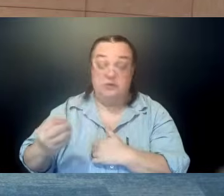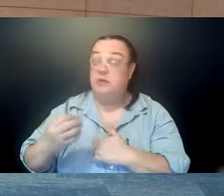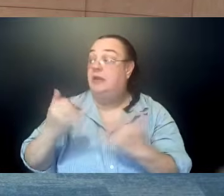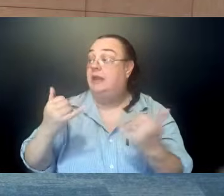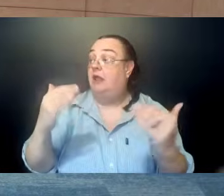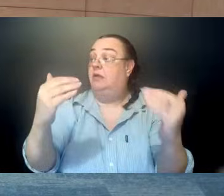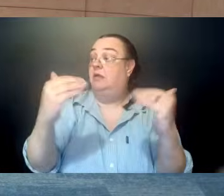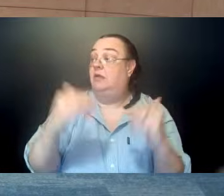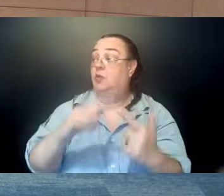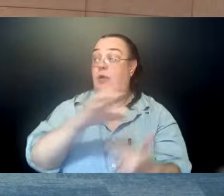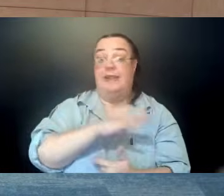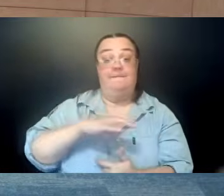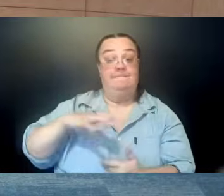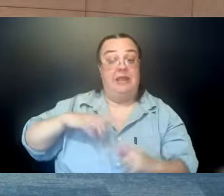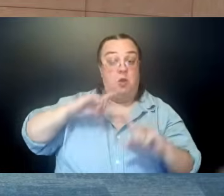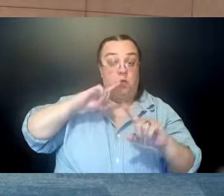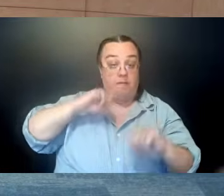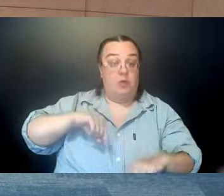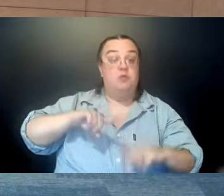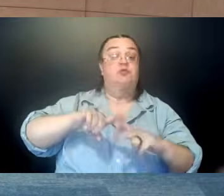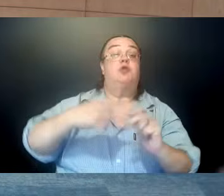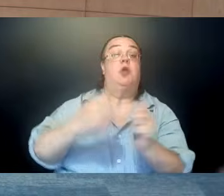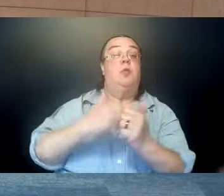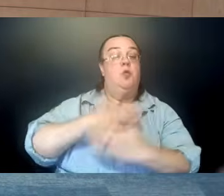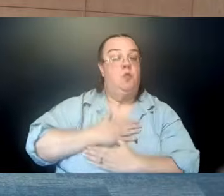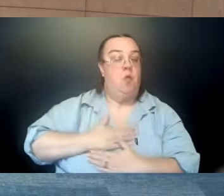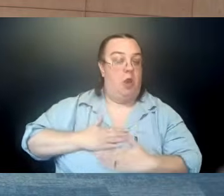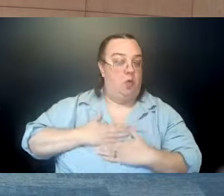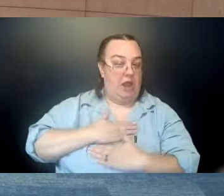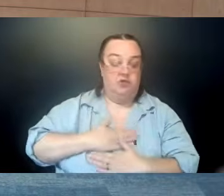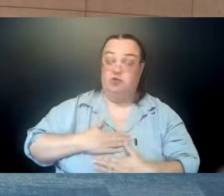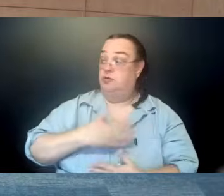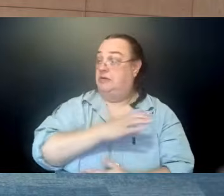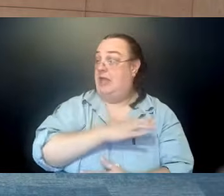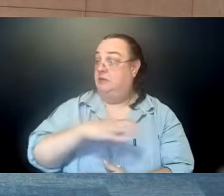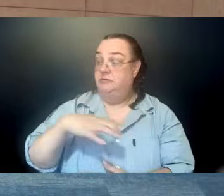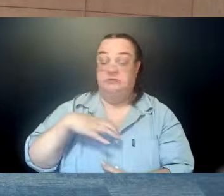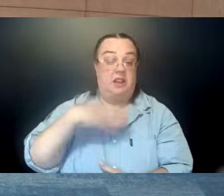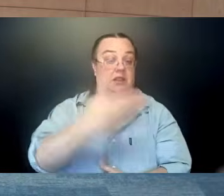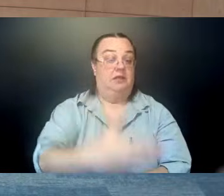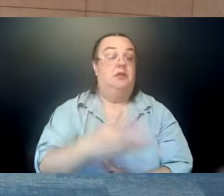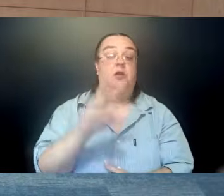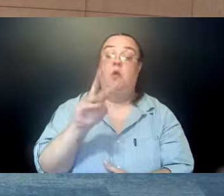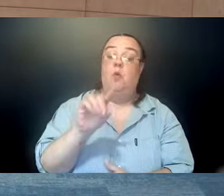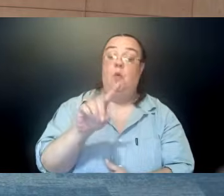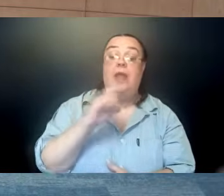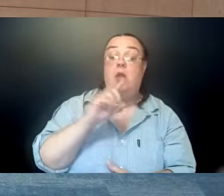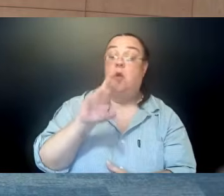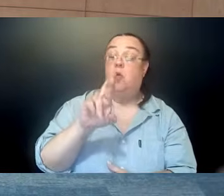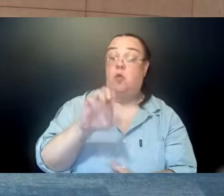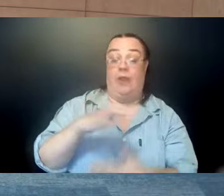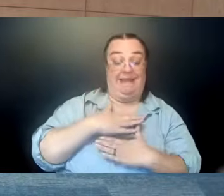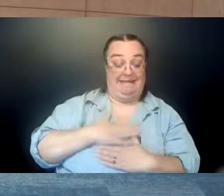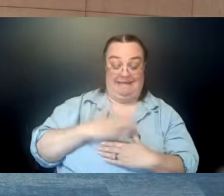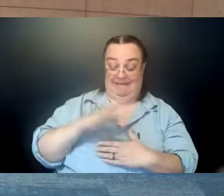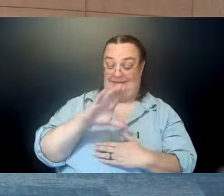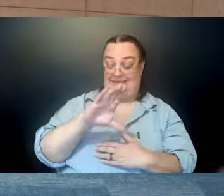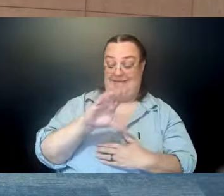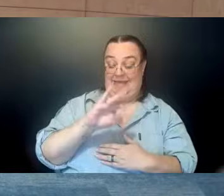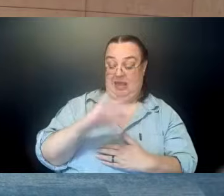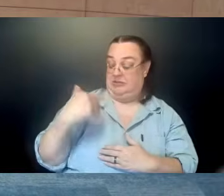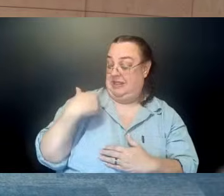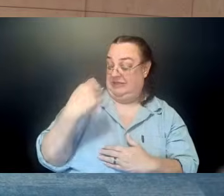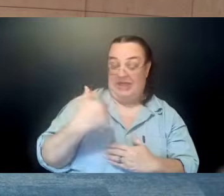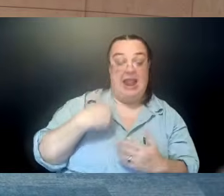to committee reports, and we will start with the Recreation Council. All right, Rec Council, this past Saturday, we had our